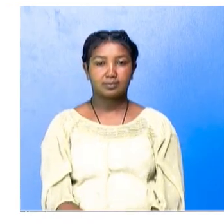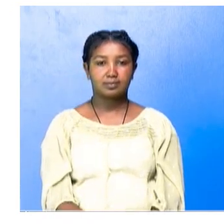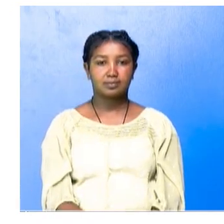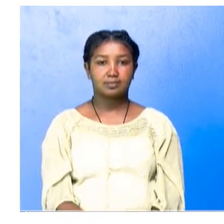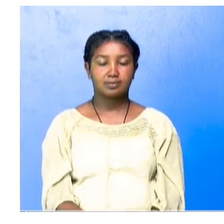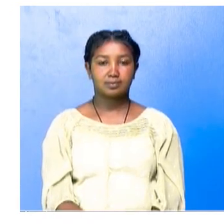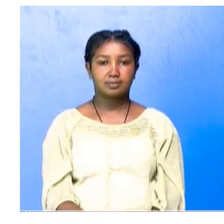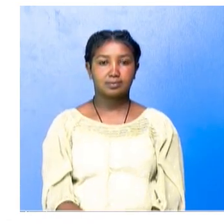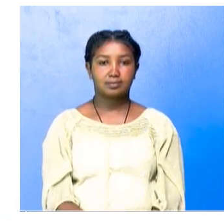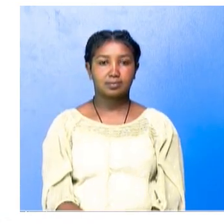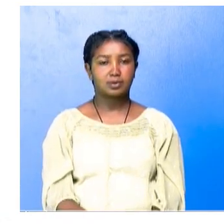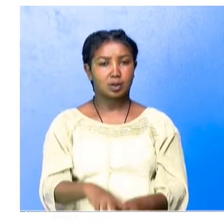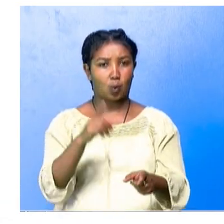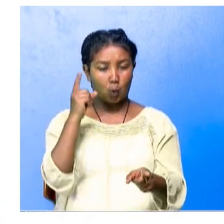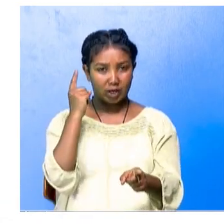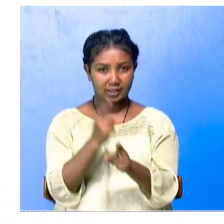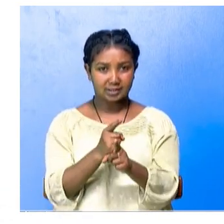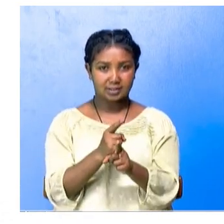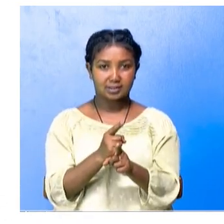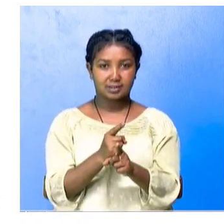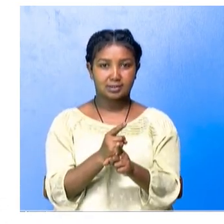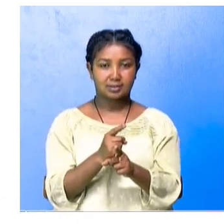the correct